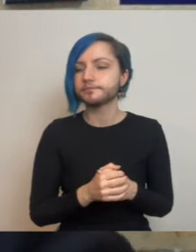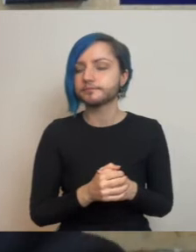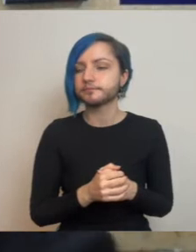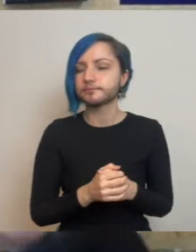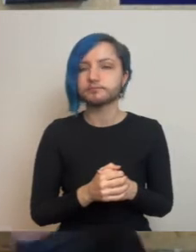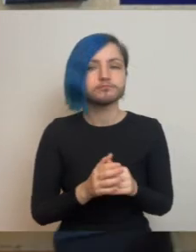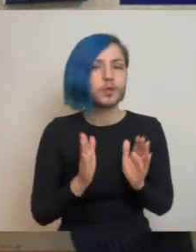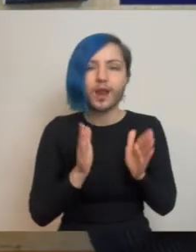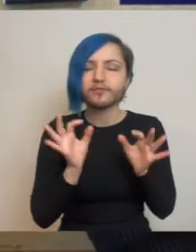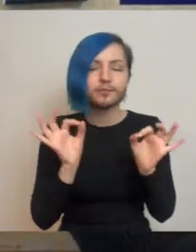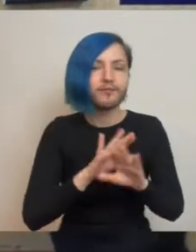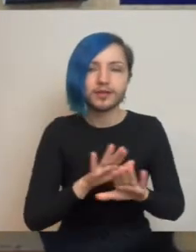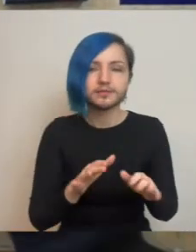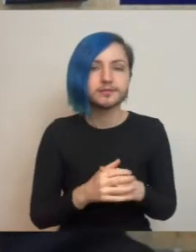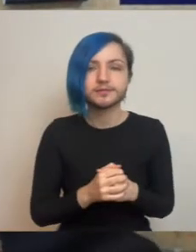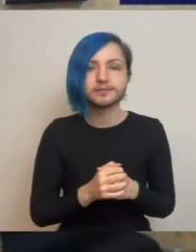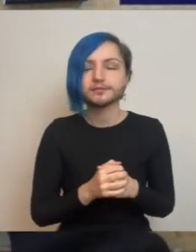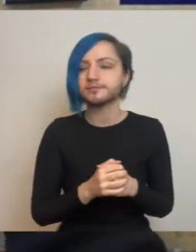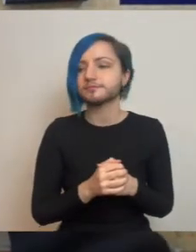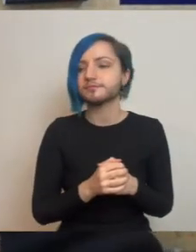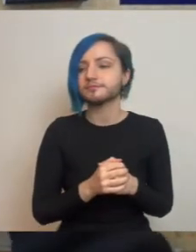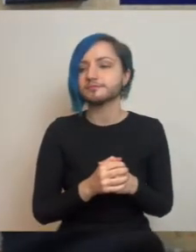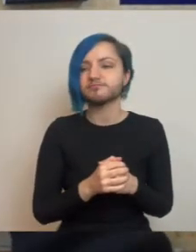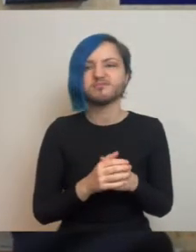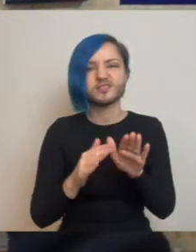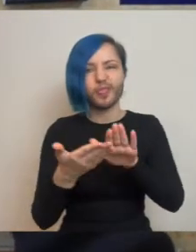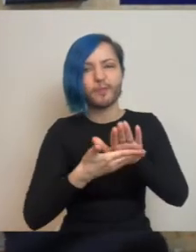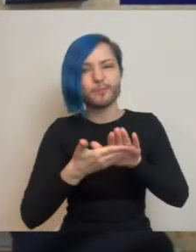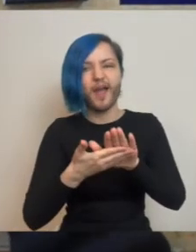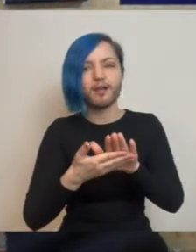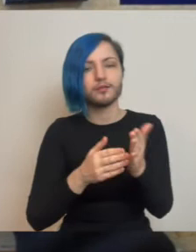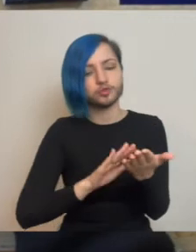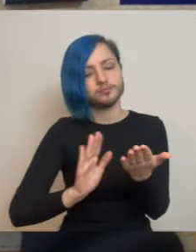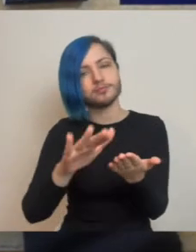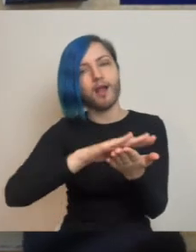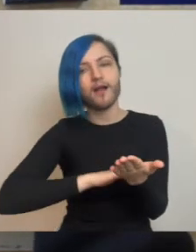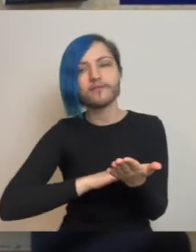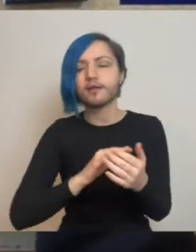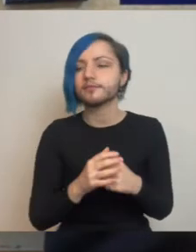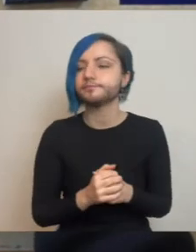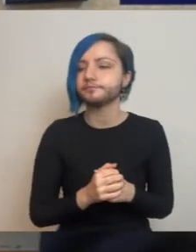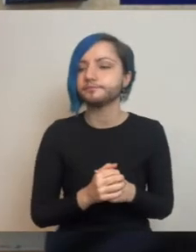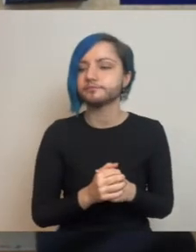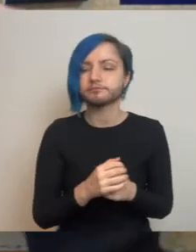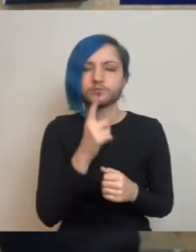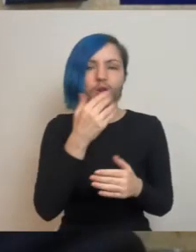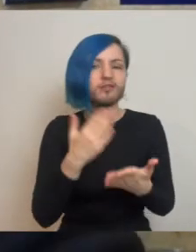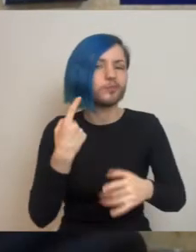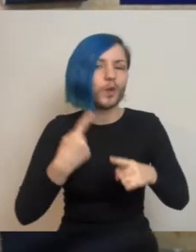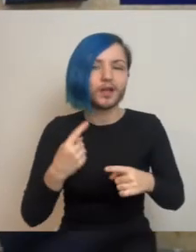It doesn't have to be perfect. It's just the back. We're just coating it. You can do this very